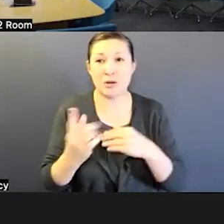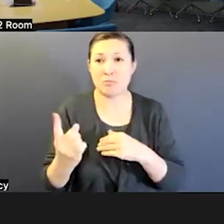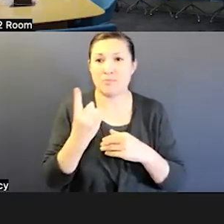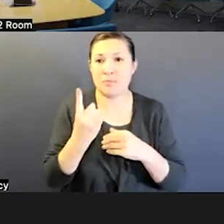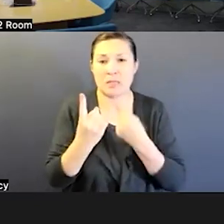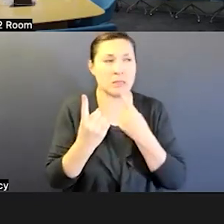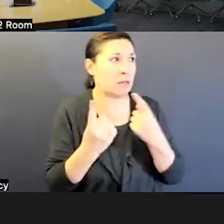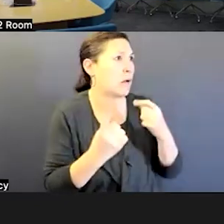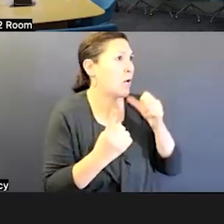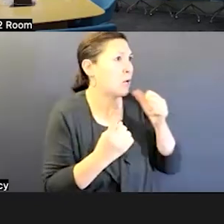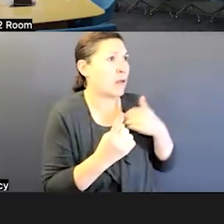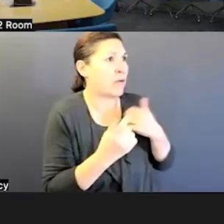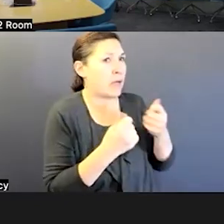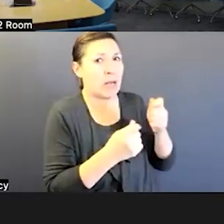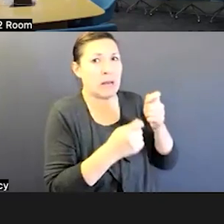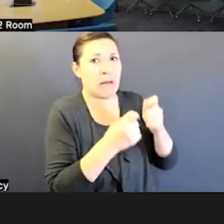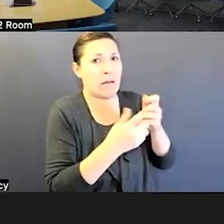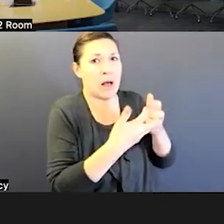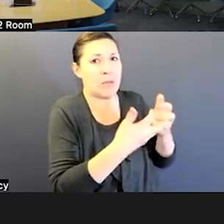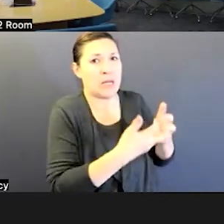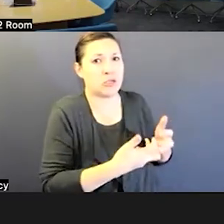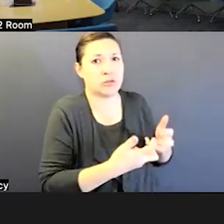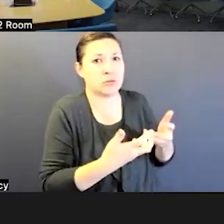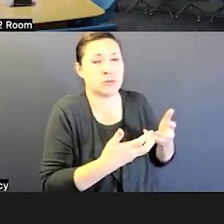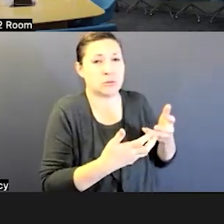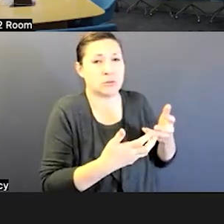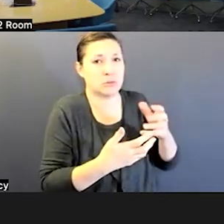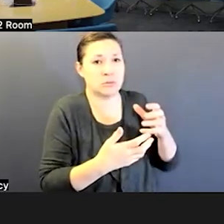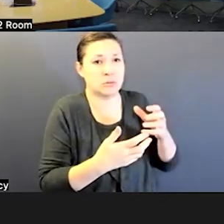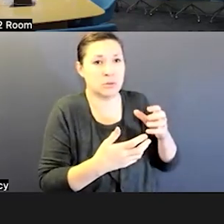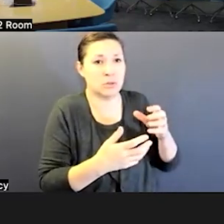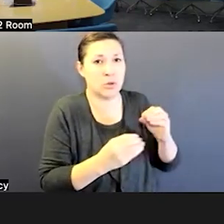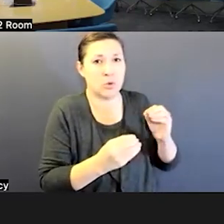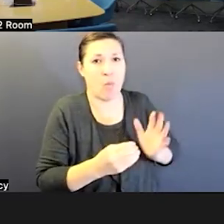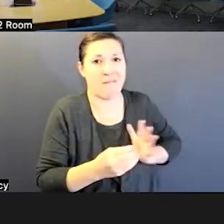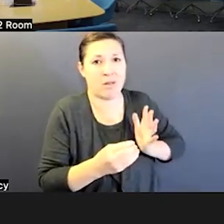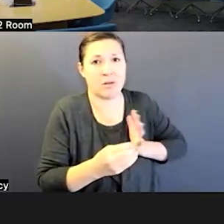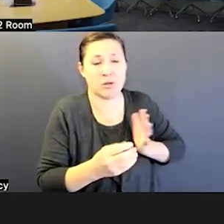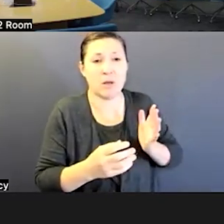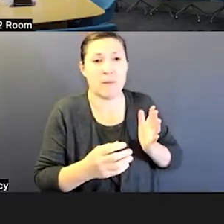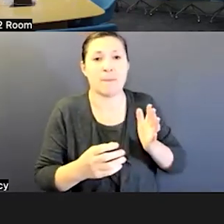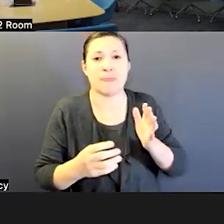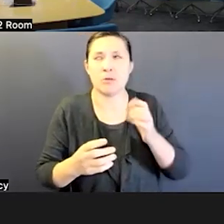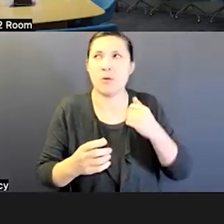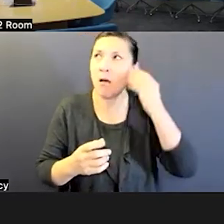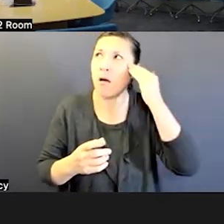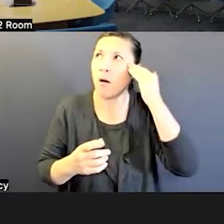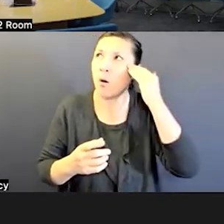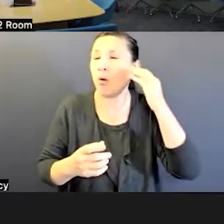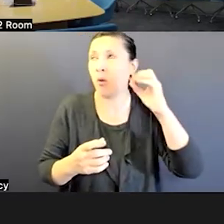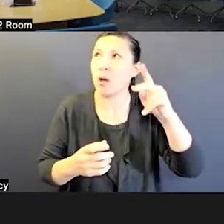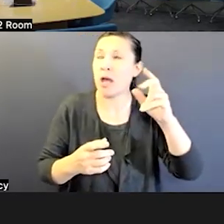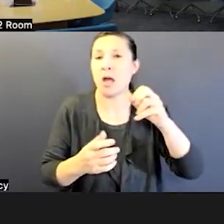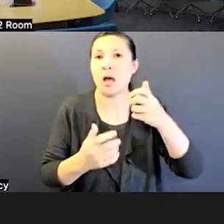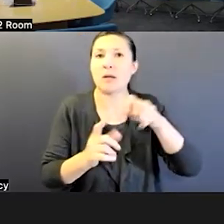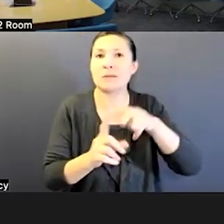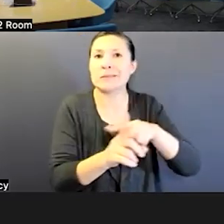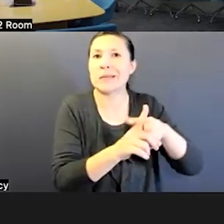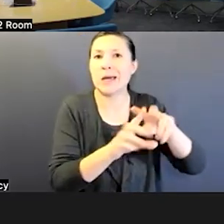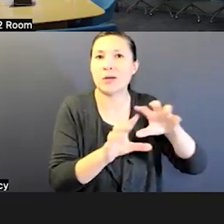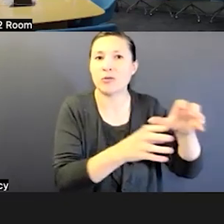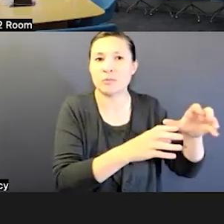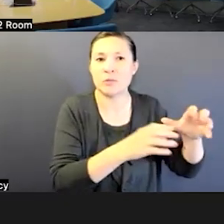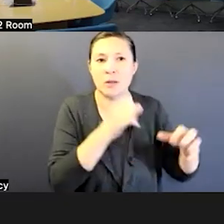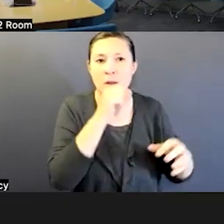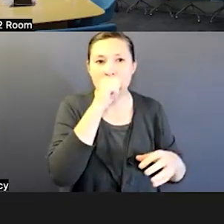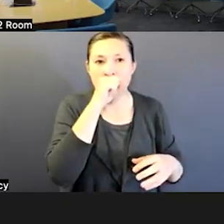when I'm assigning groups. And I try, rather than to have everyone sign